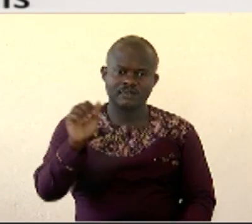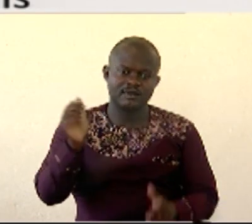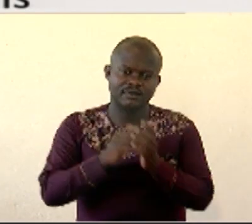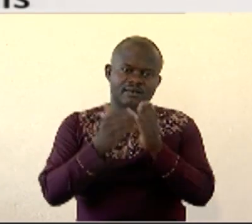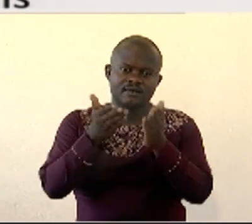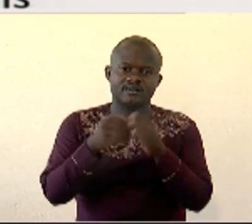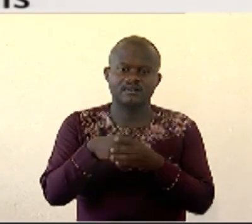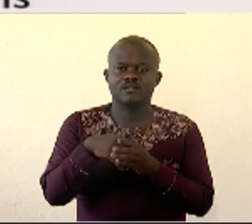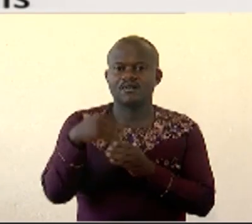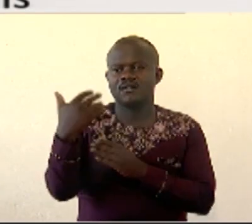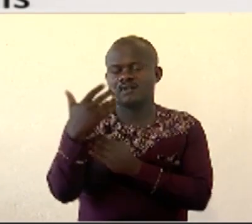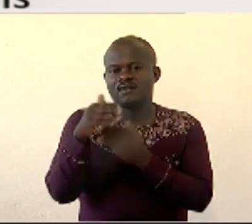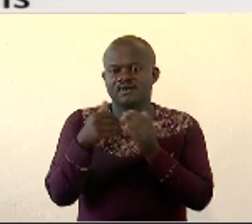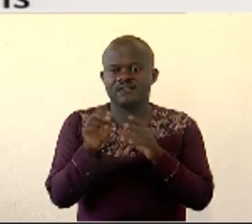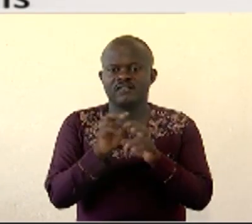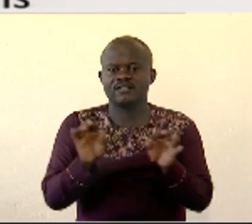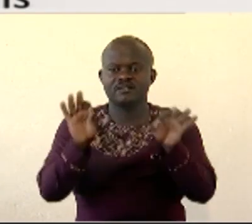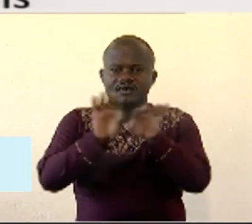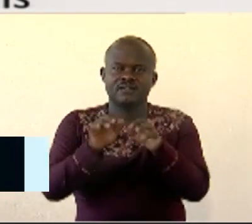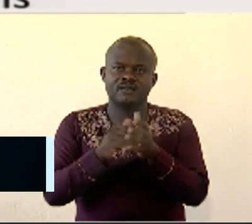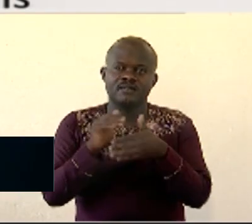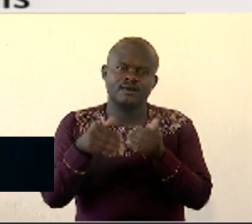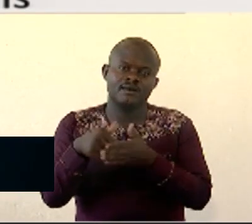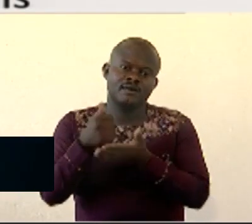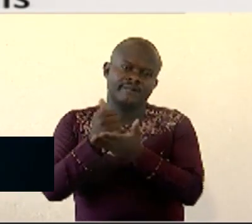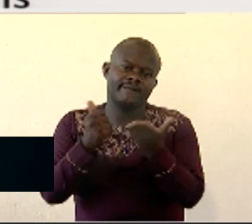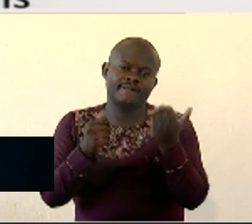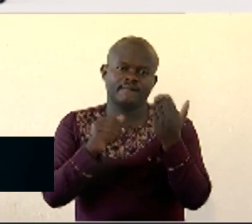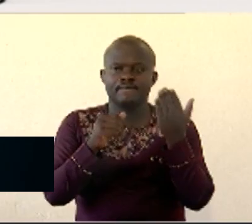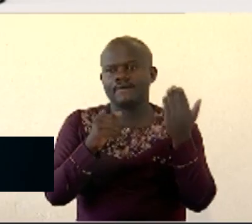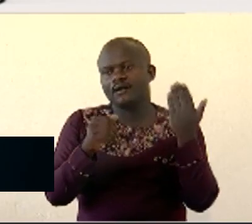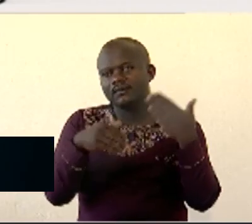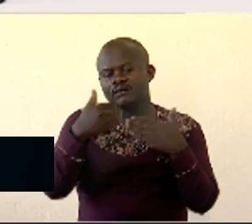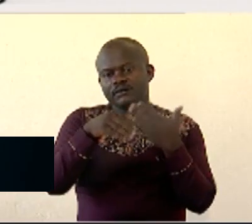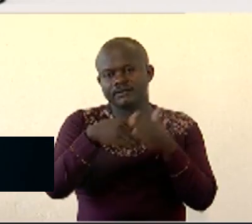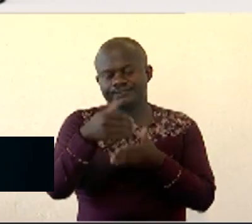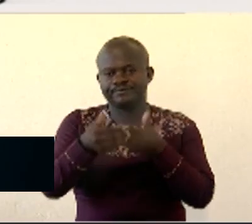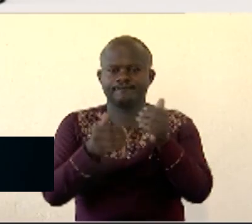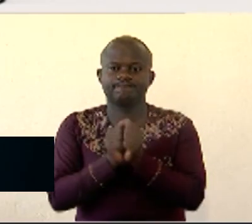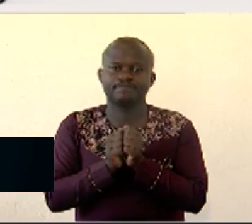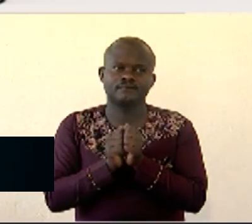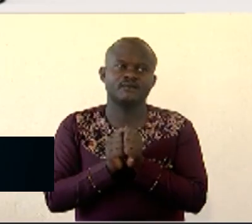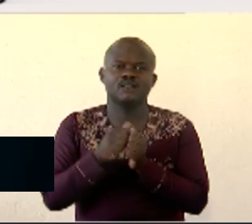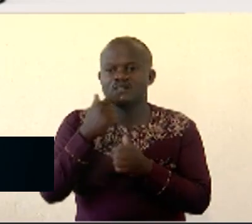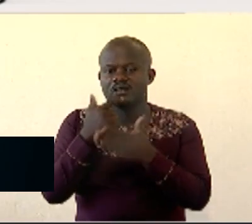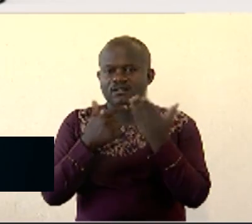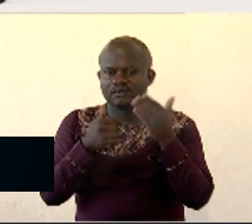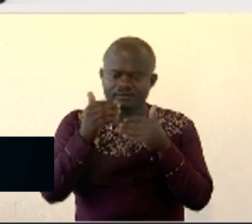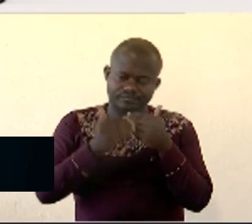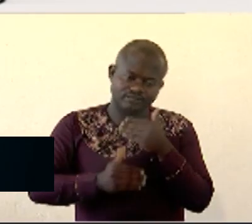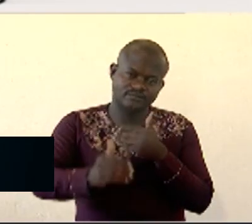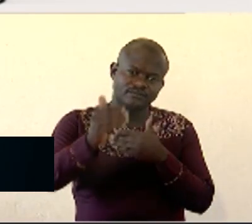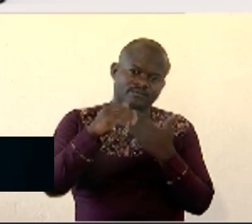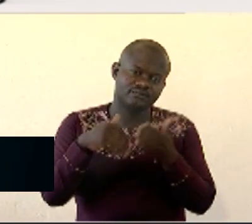these are very important and vital in helping the plant to carry the process of photosynthesis. So the following are some of